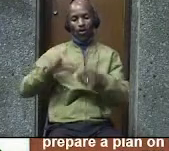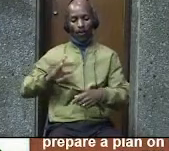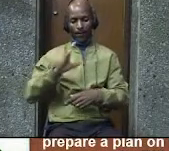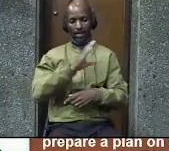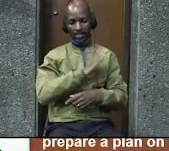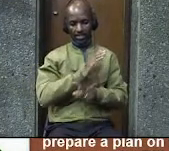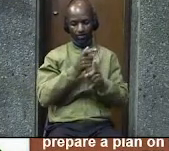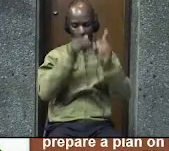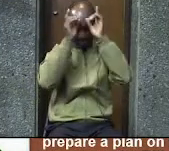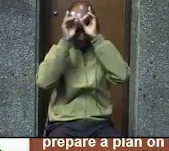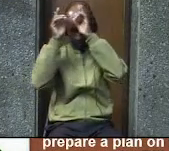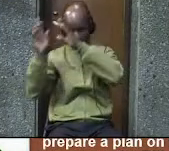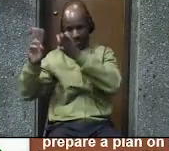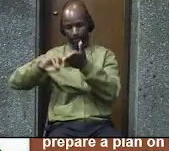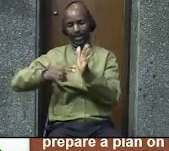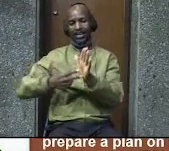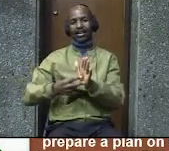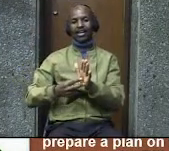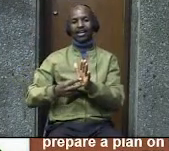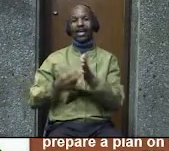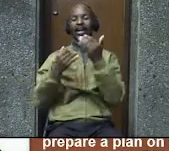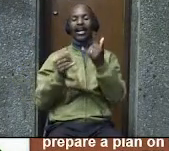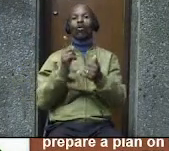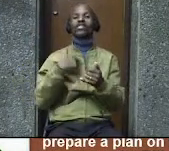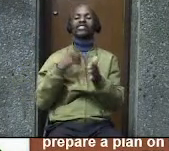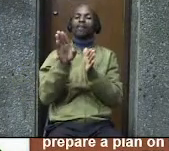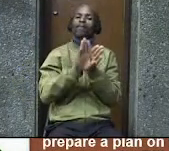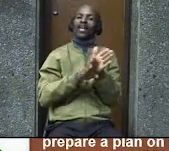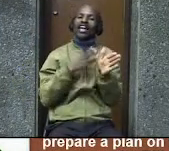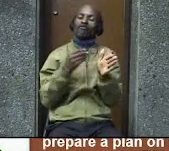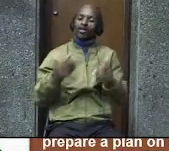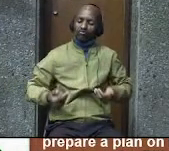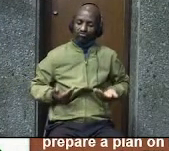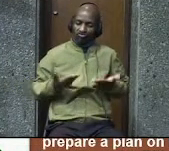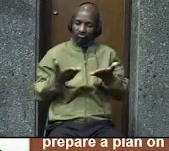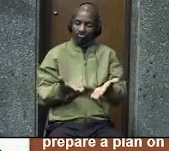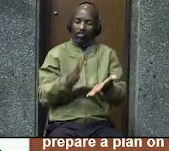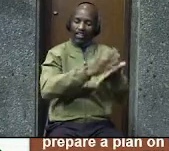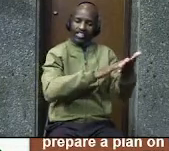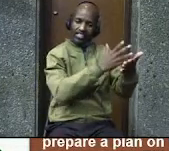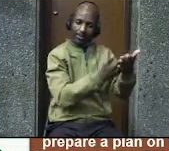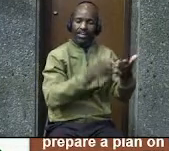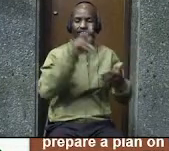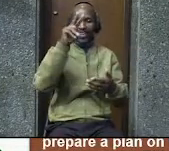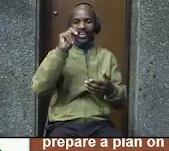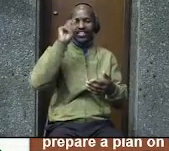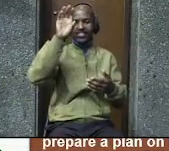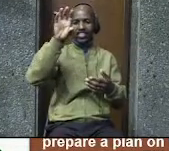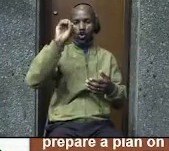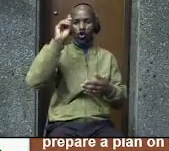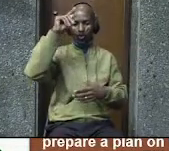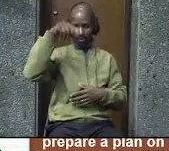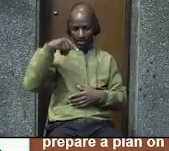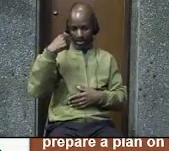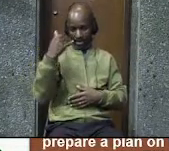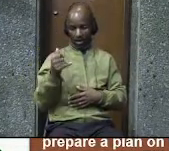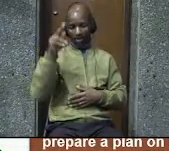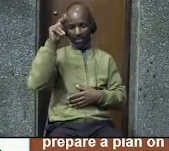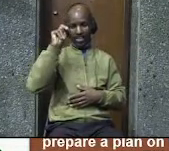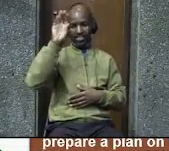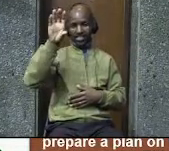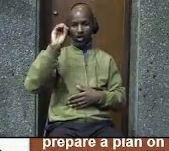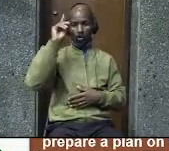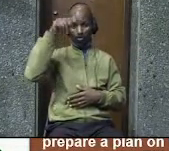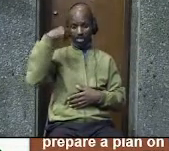for information and planning. And once the bill has been introduced or tabled in the NCOP, the NCOP will